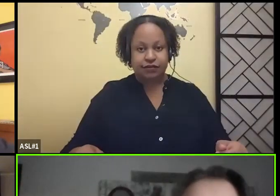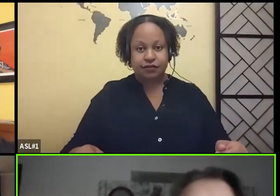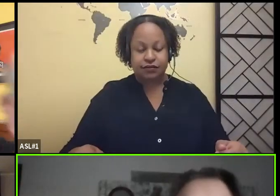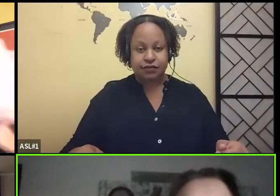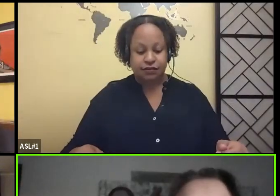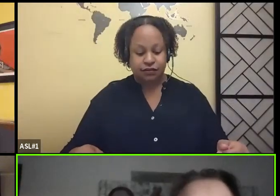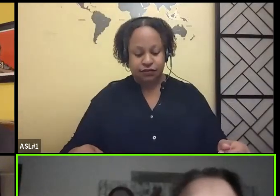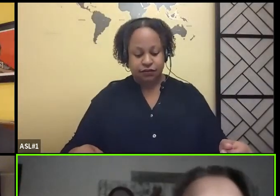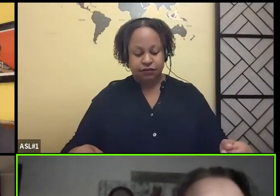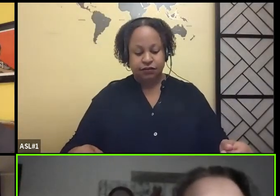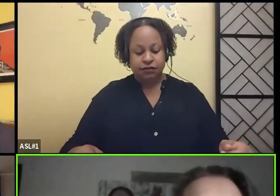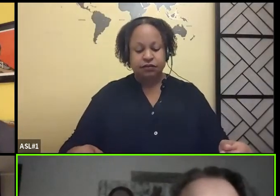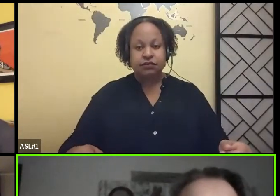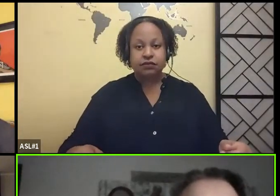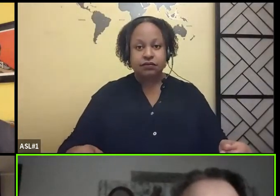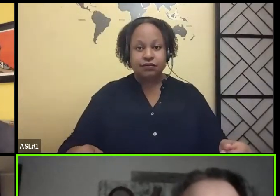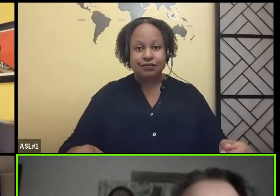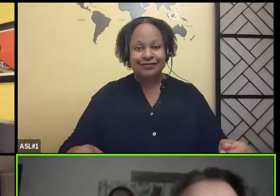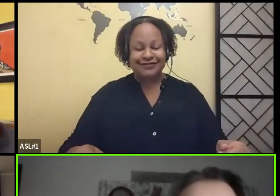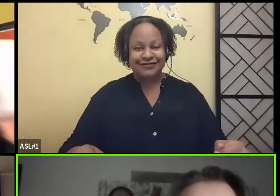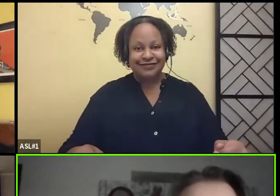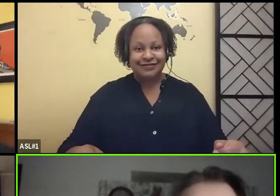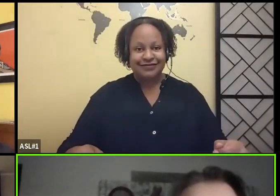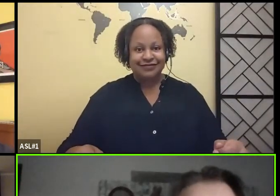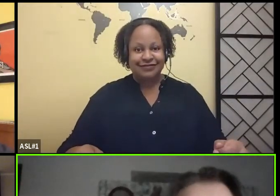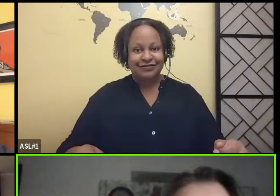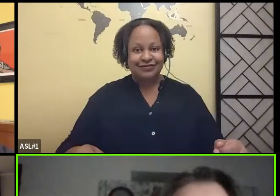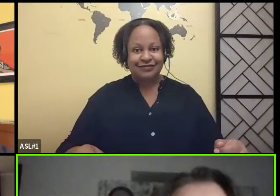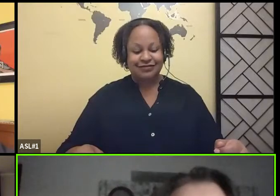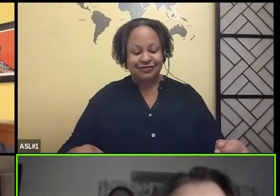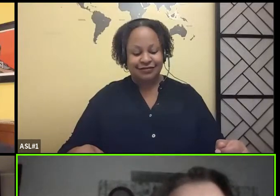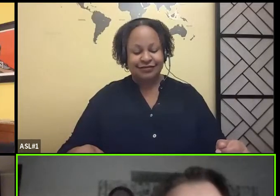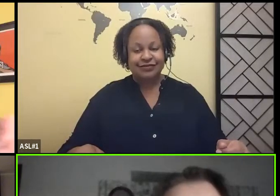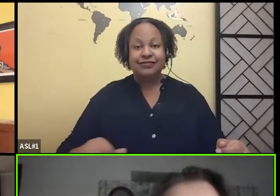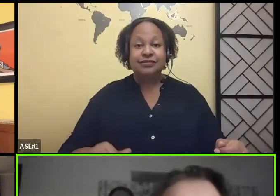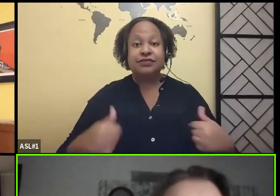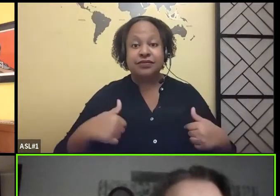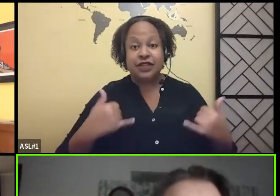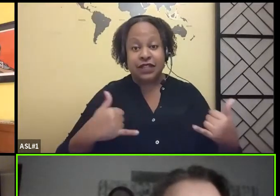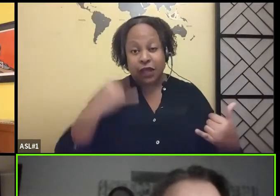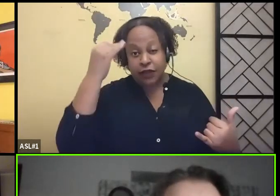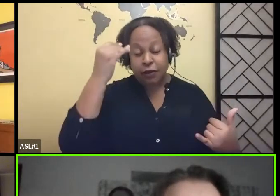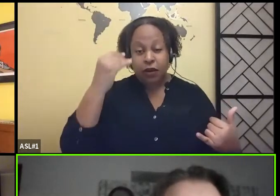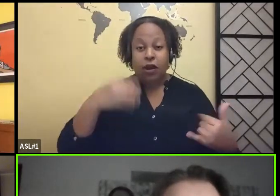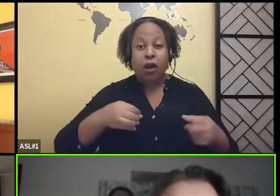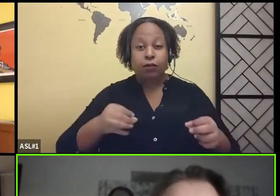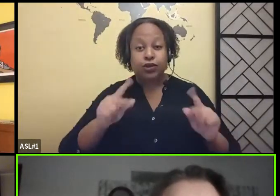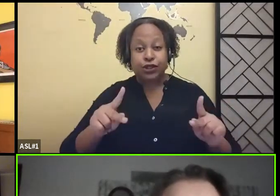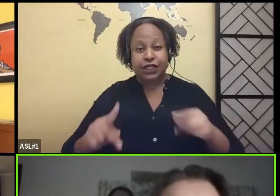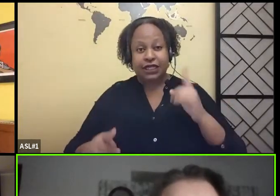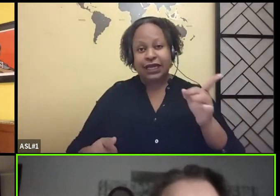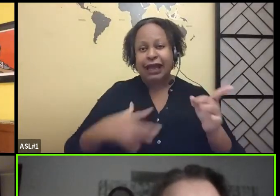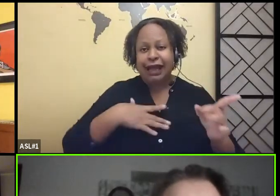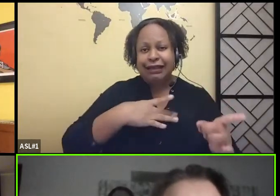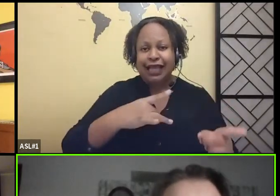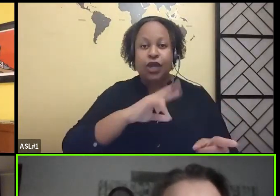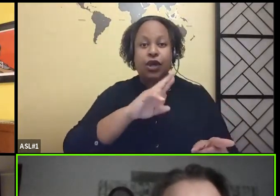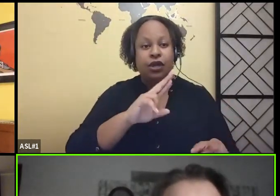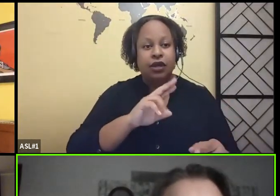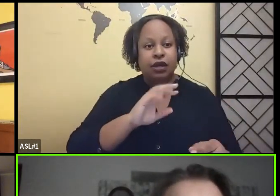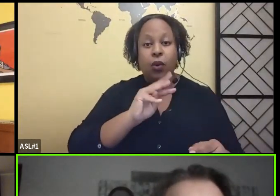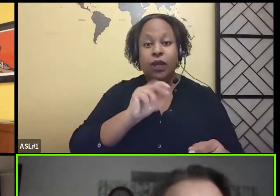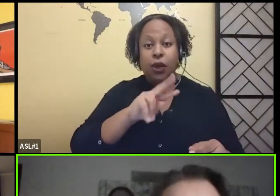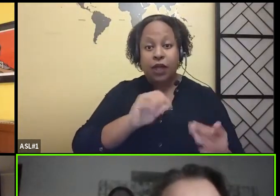I'm thinking about, these opportunities that are now. And I liked when you started out and you said that all of this